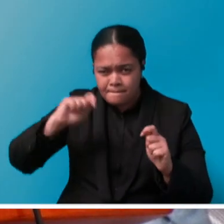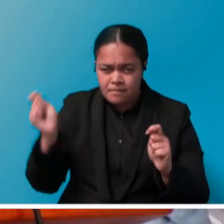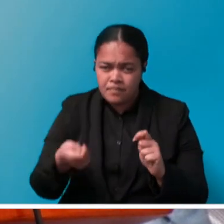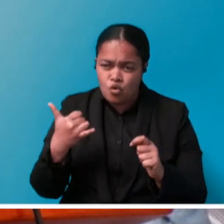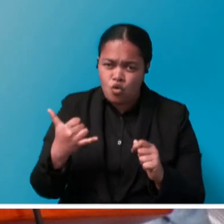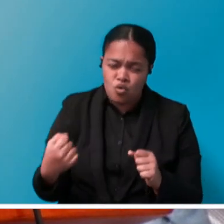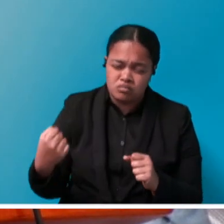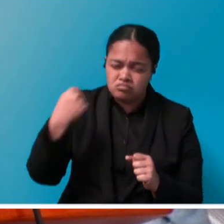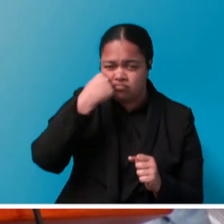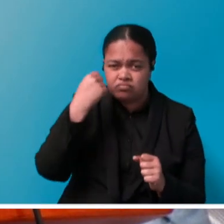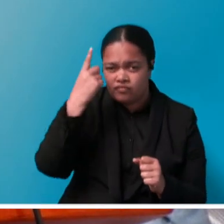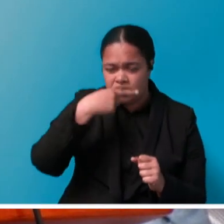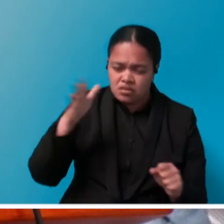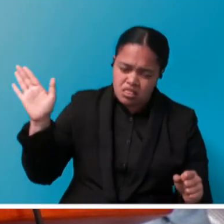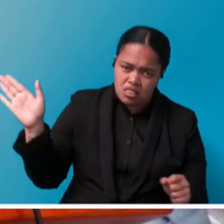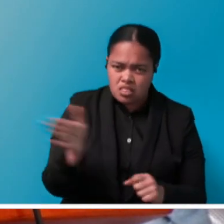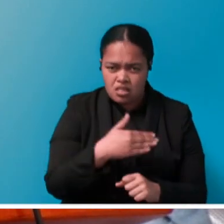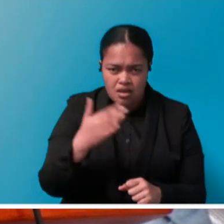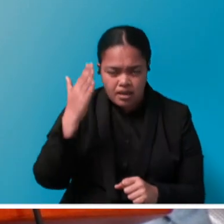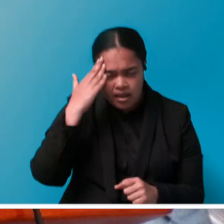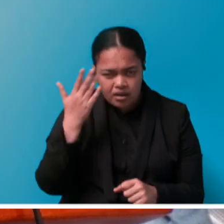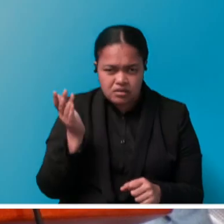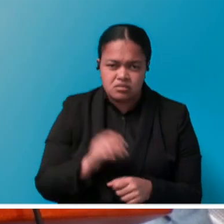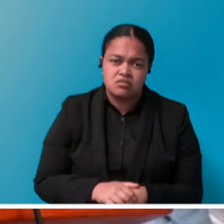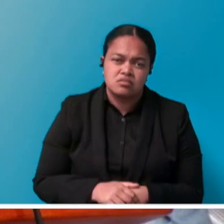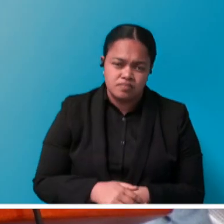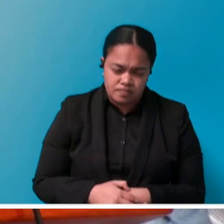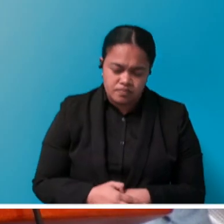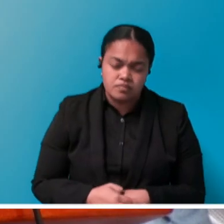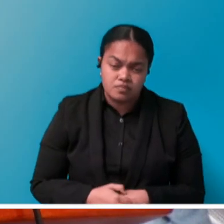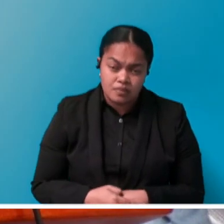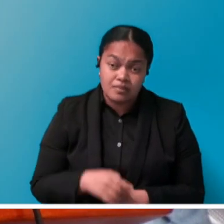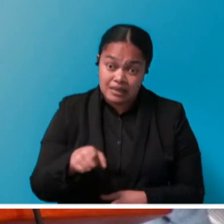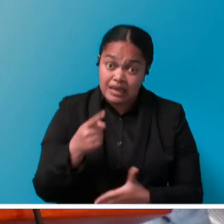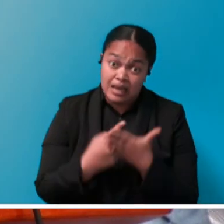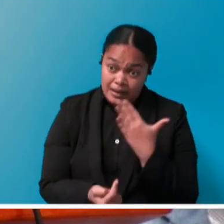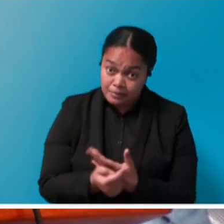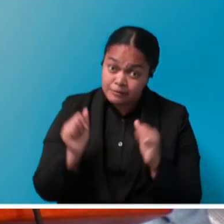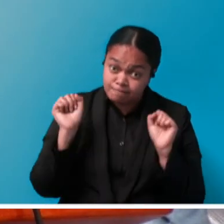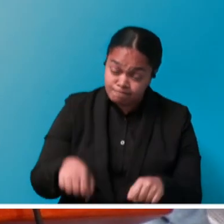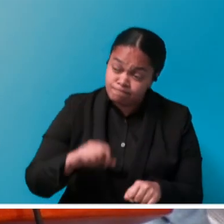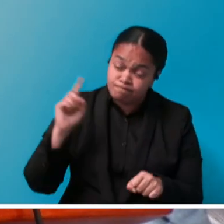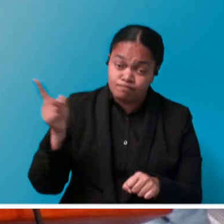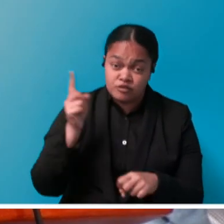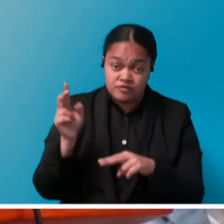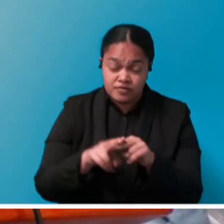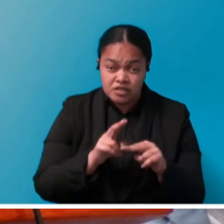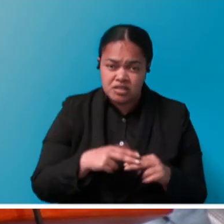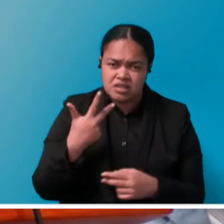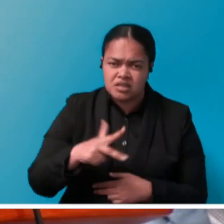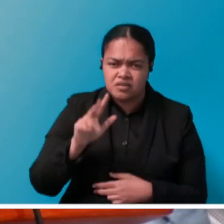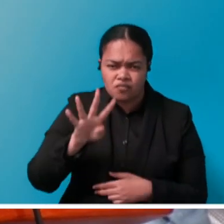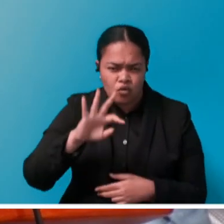head or being subjected to repeated beatings. This is happening in all of Fiji, with 84%